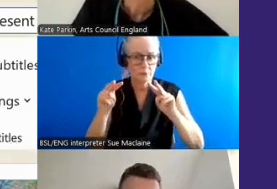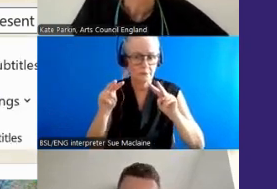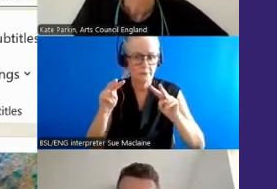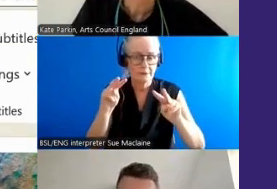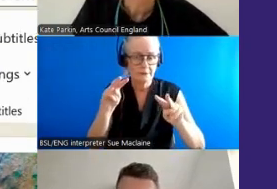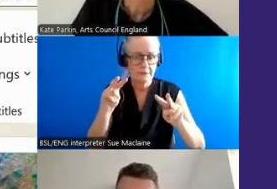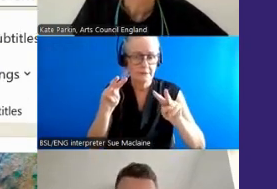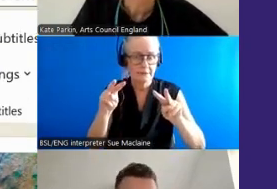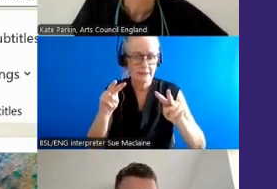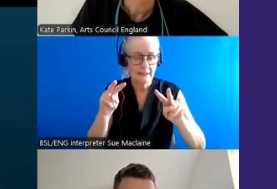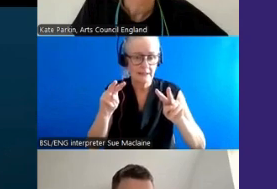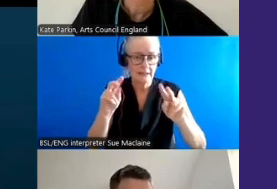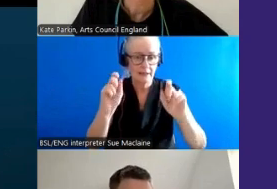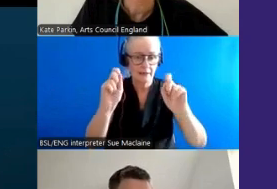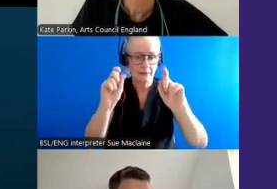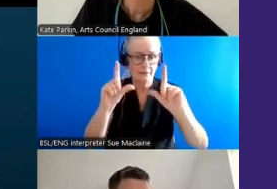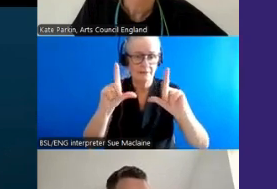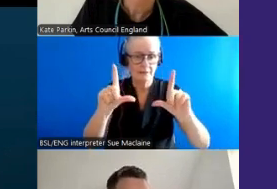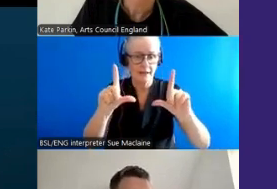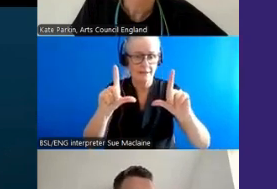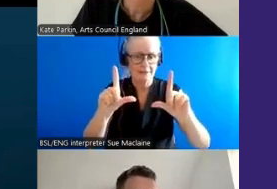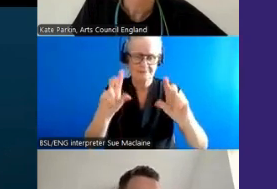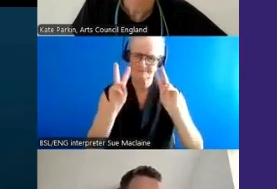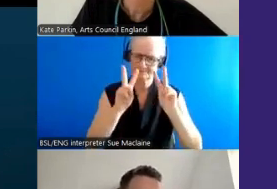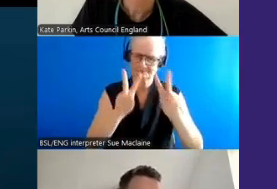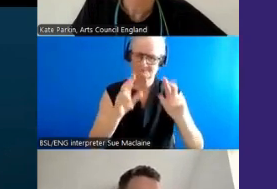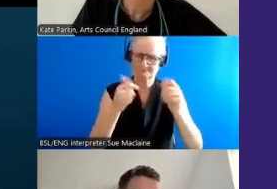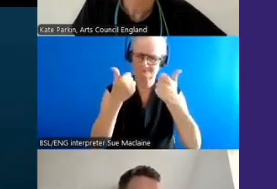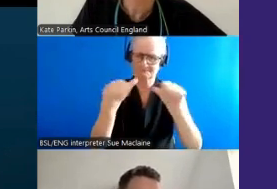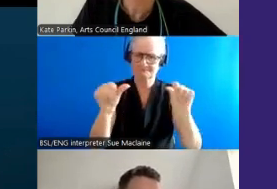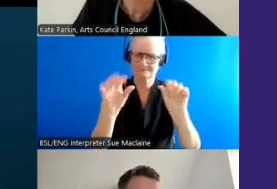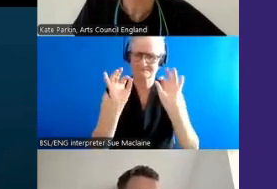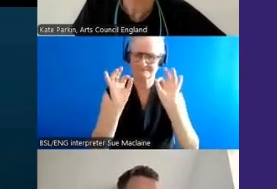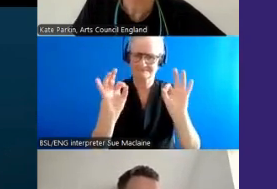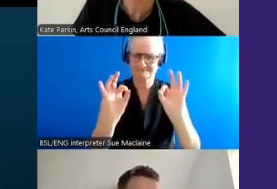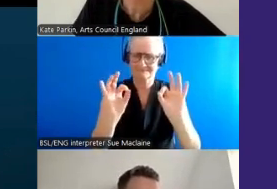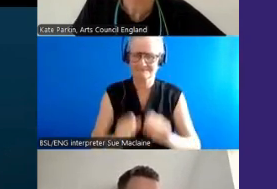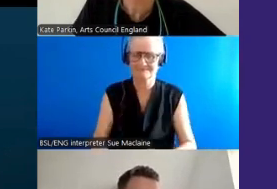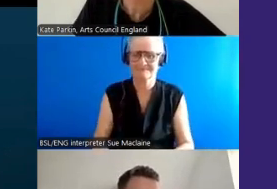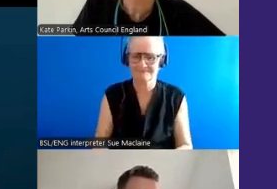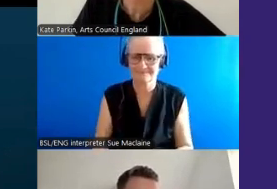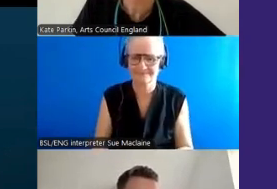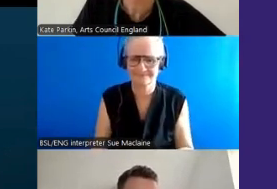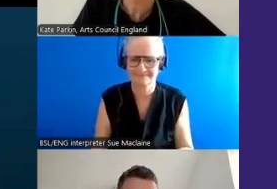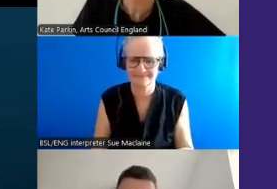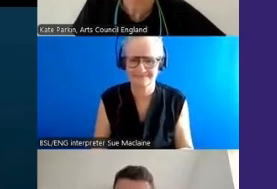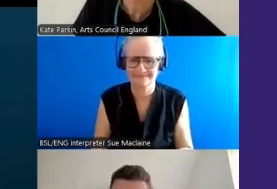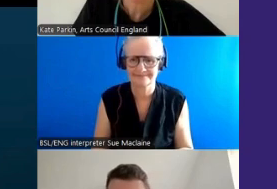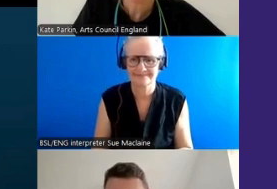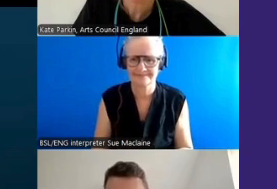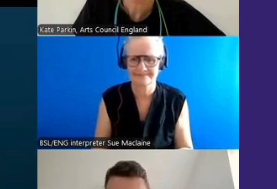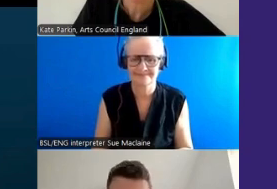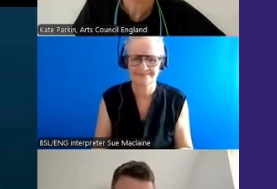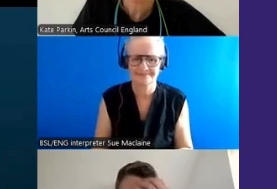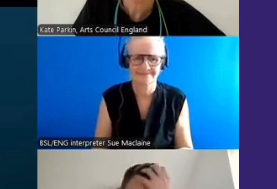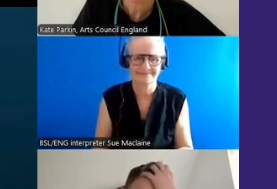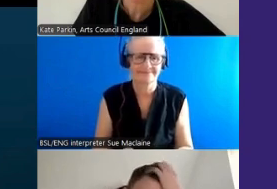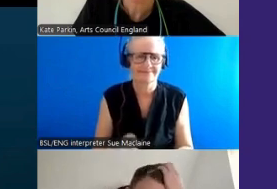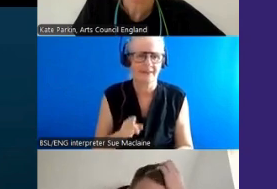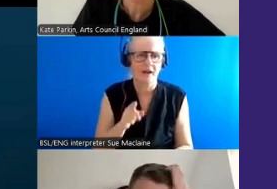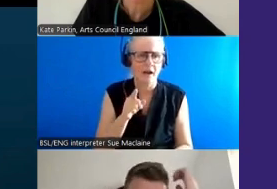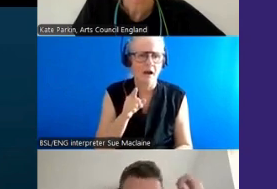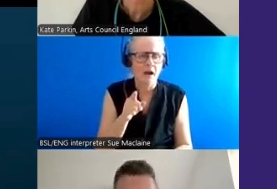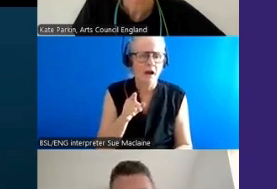this presentation? We can indeed. Thank So you, you're Paul. not at the first. You're not at the first slide. So let